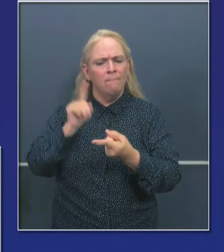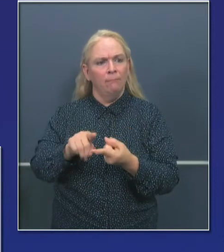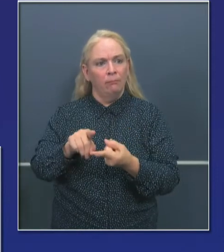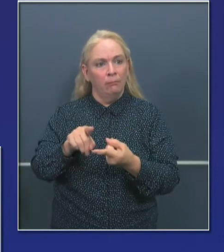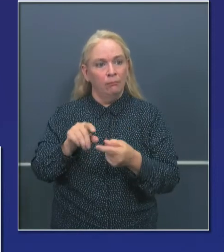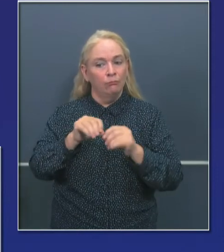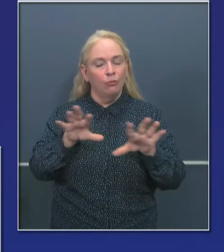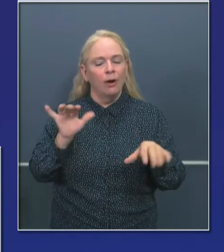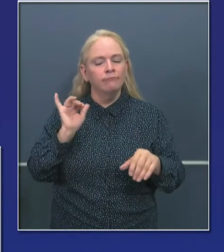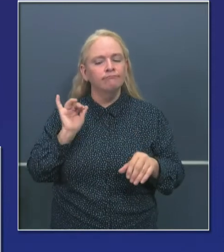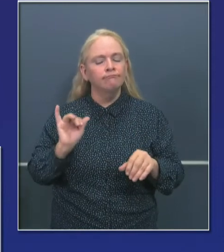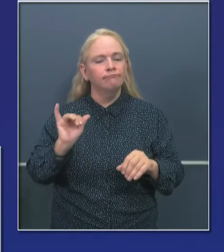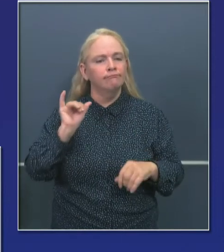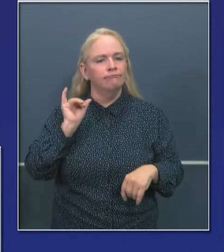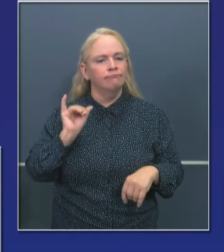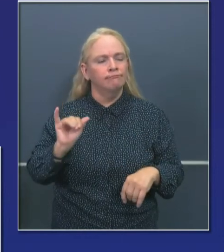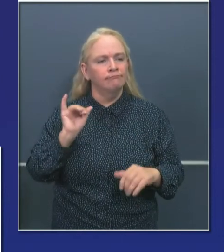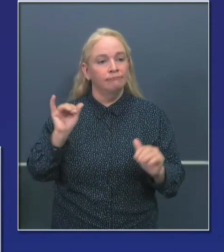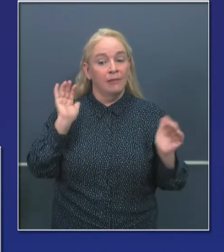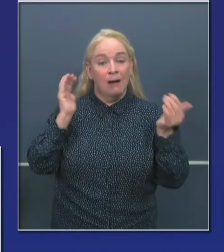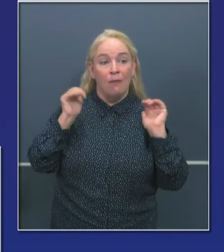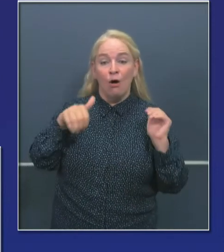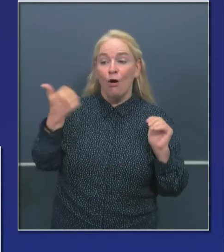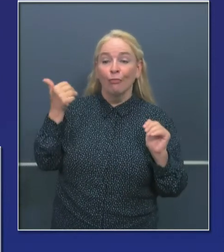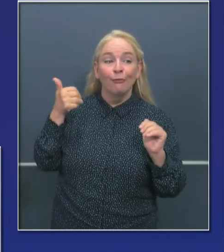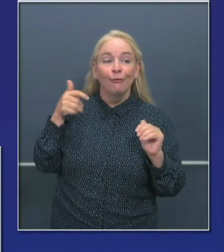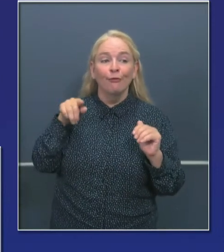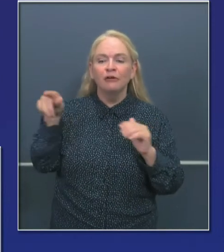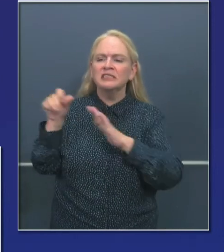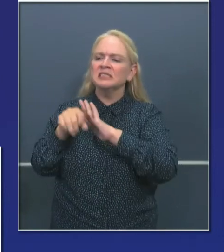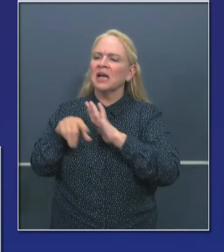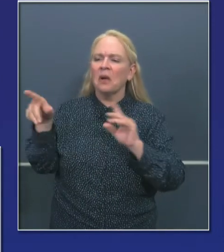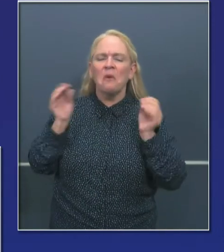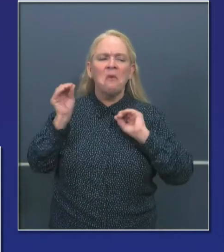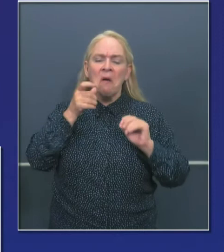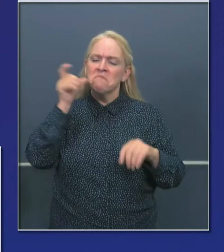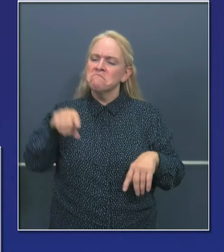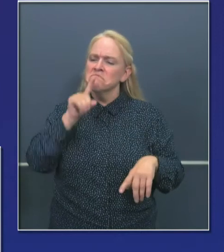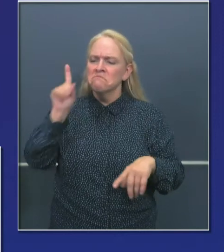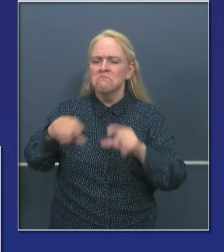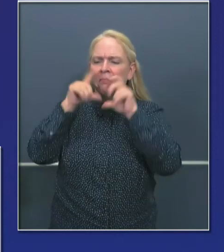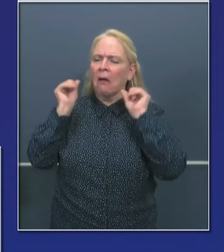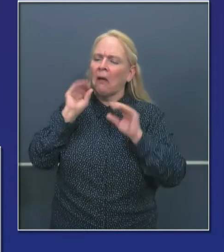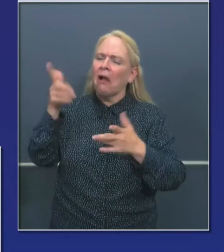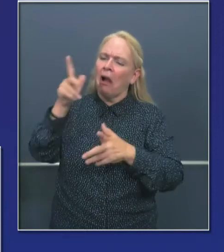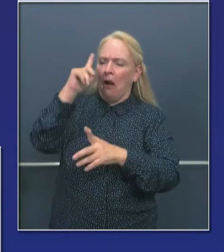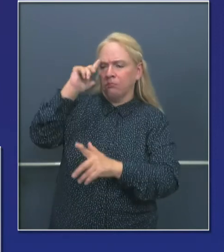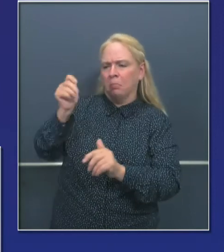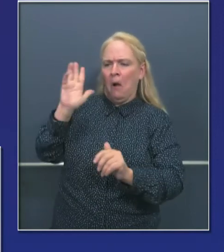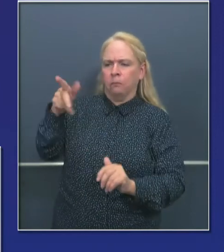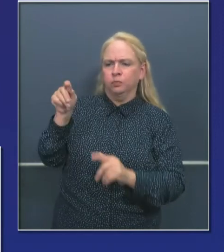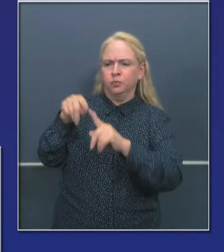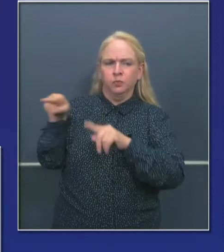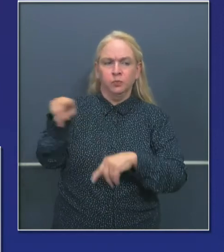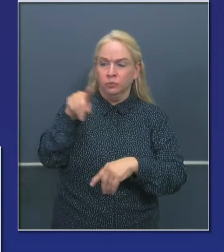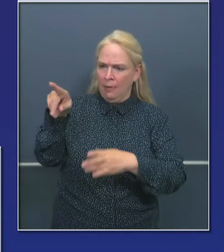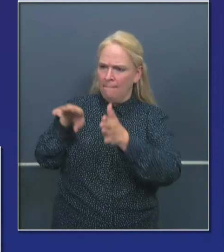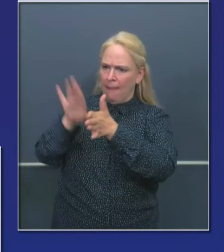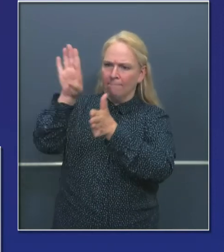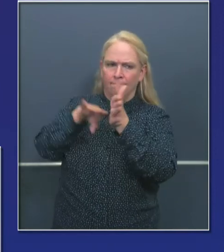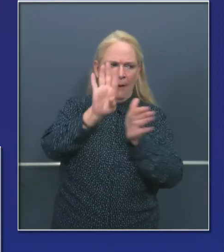to other states that have not adopted, or other counties and communities that have not adopted these standards. The evidence is